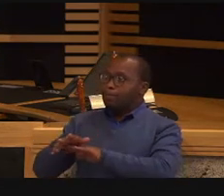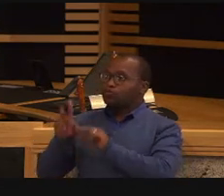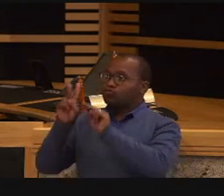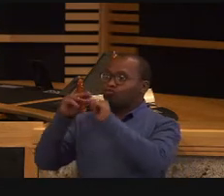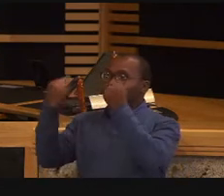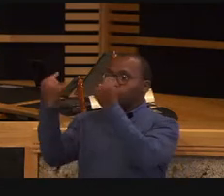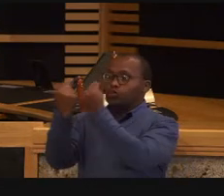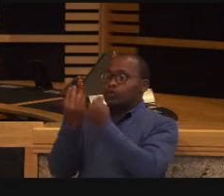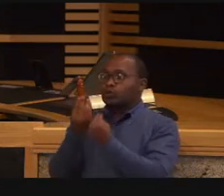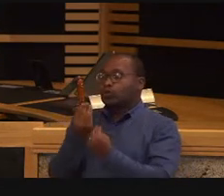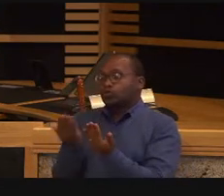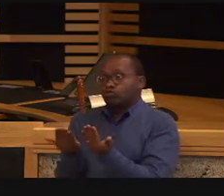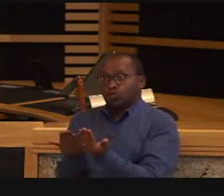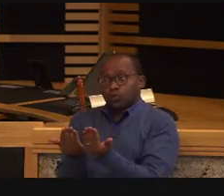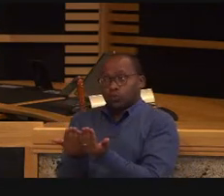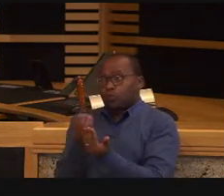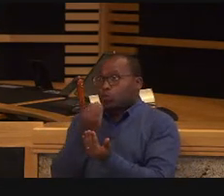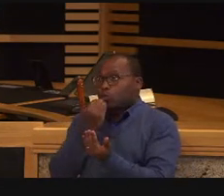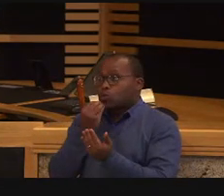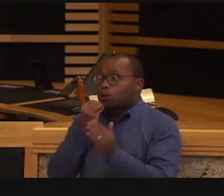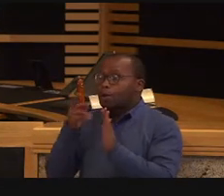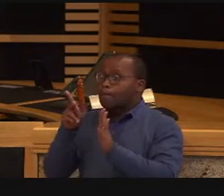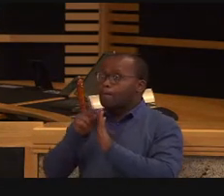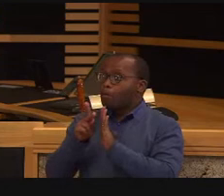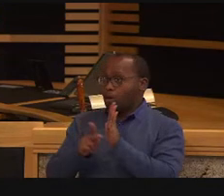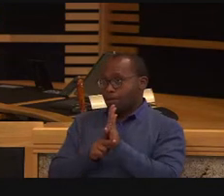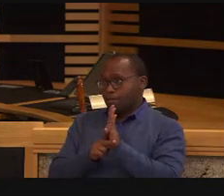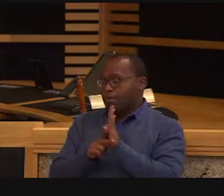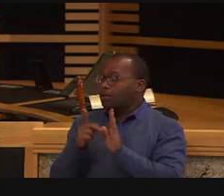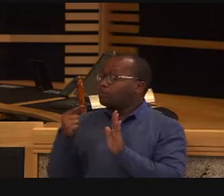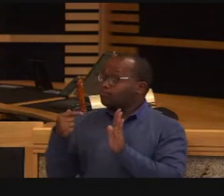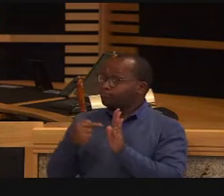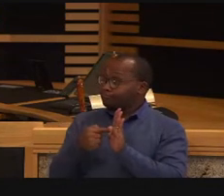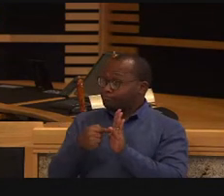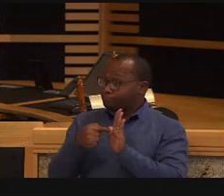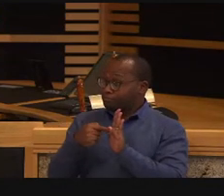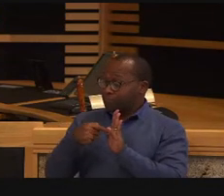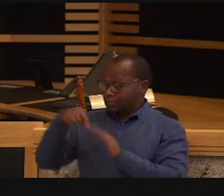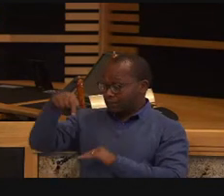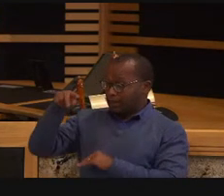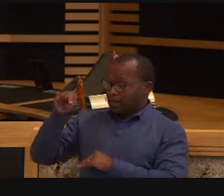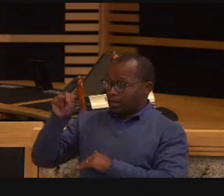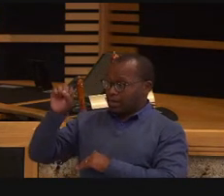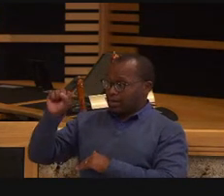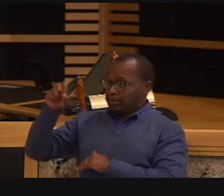Nutrition Program in the Eastern Cape is benefiting